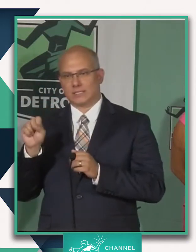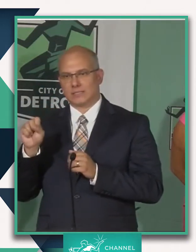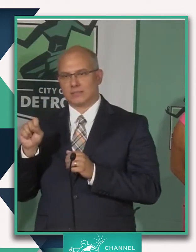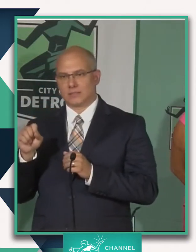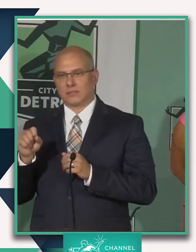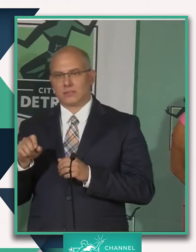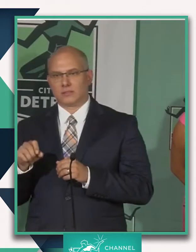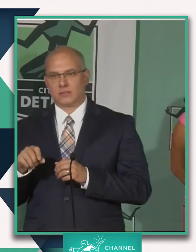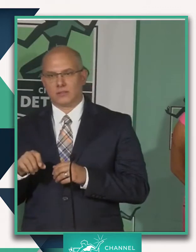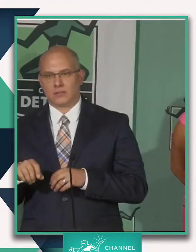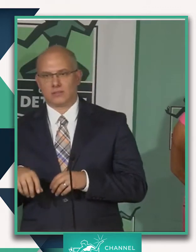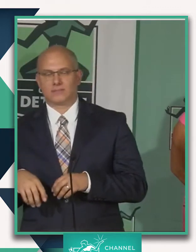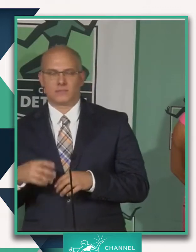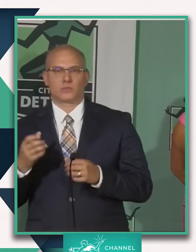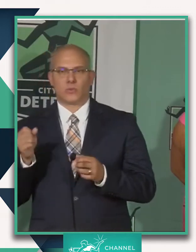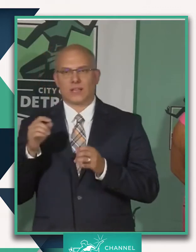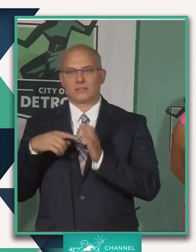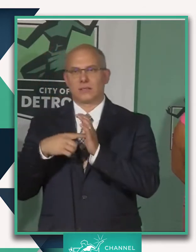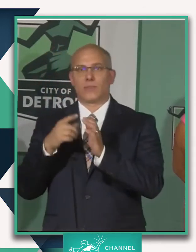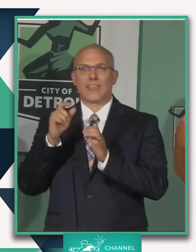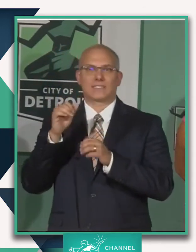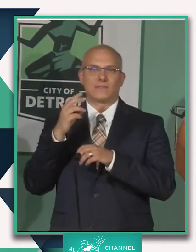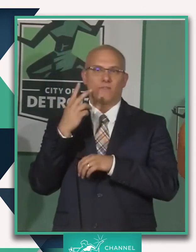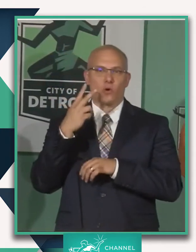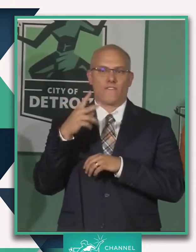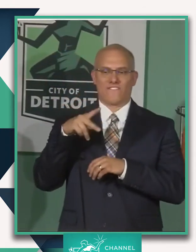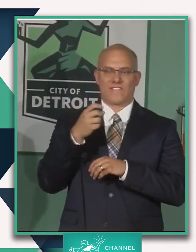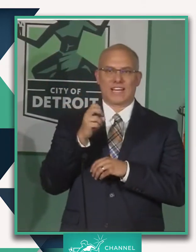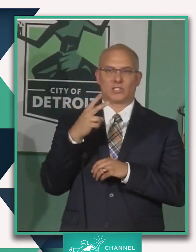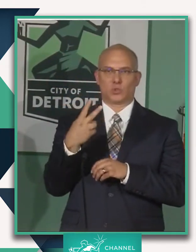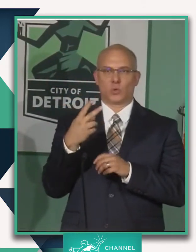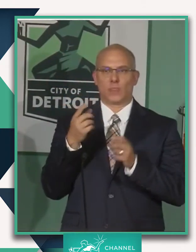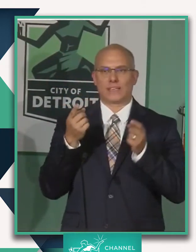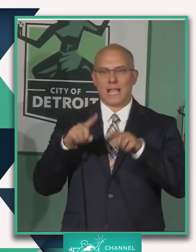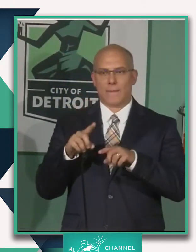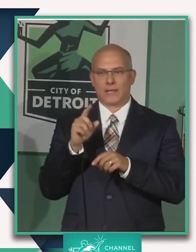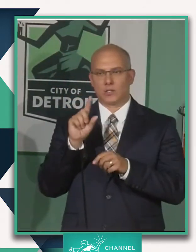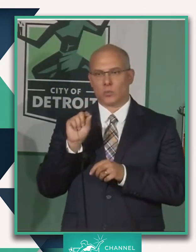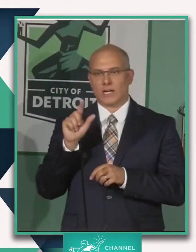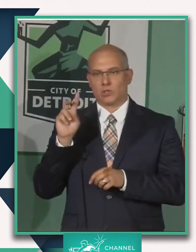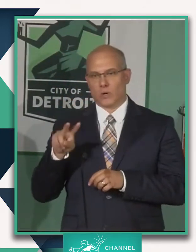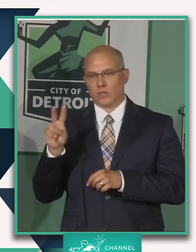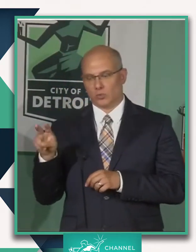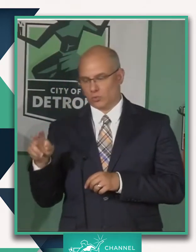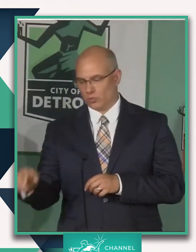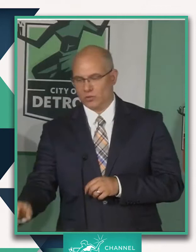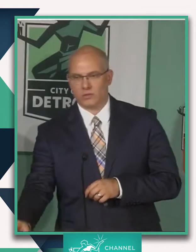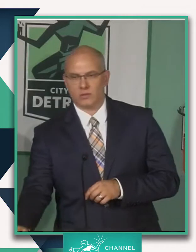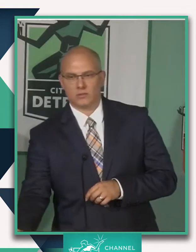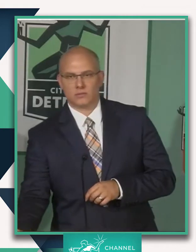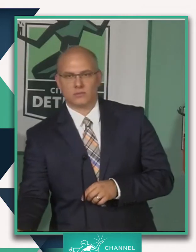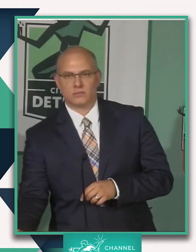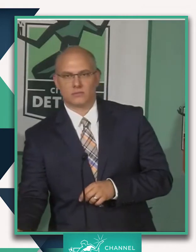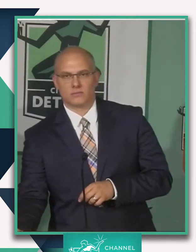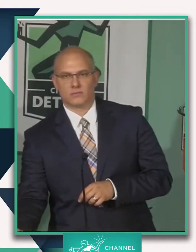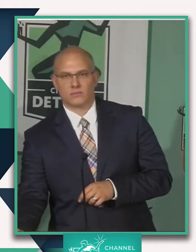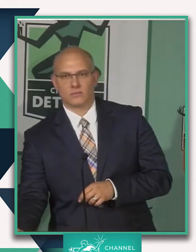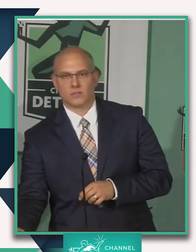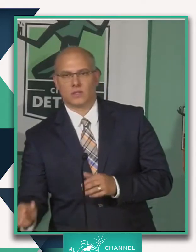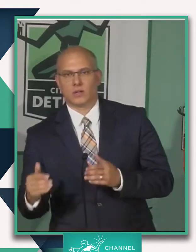has accessible units. For example, that's part of phase 2. That should be beginning